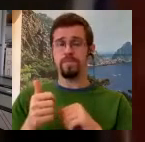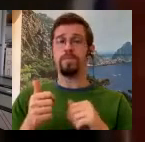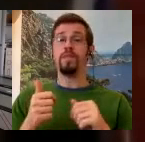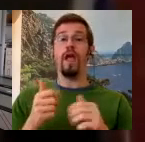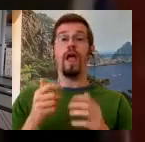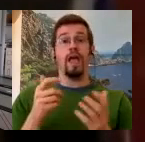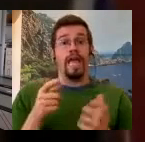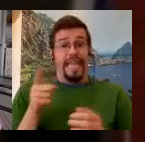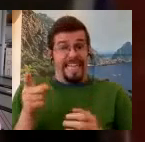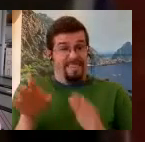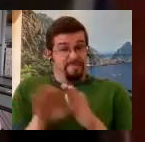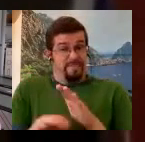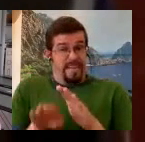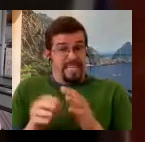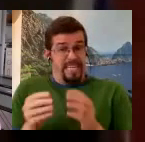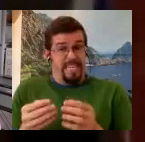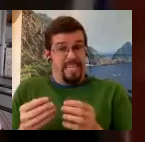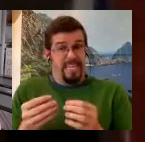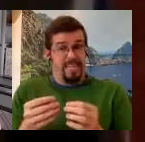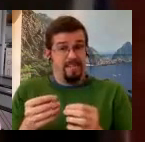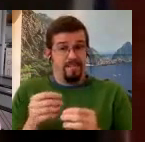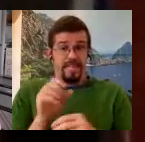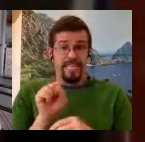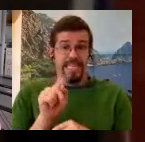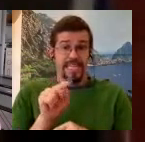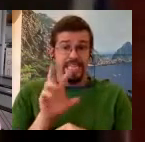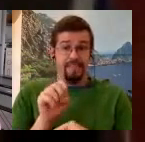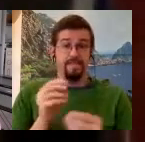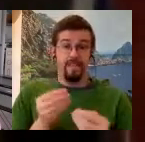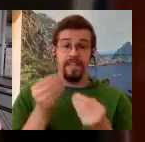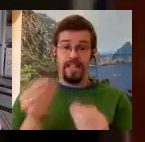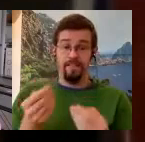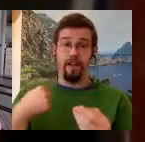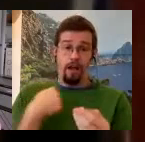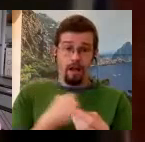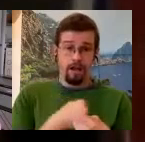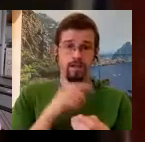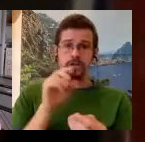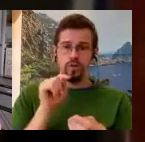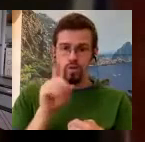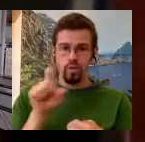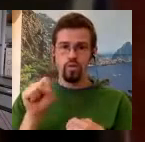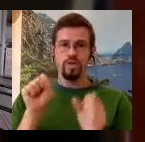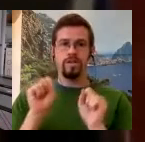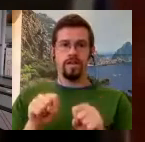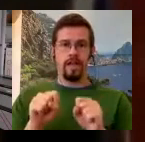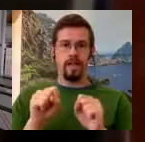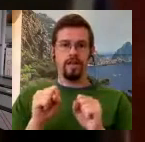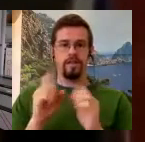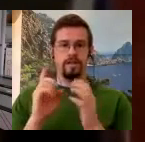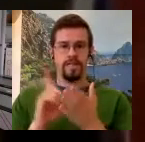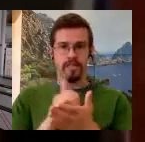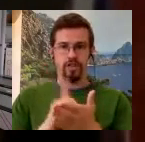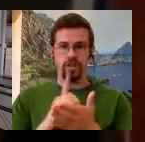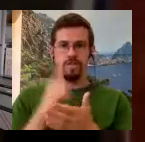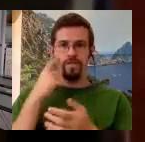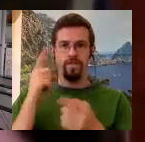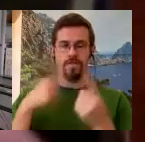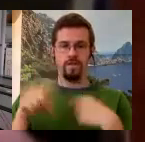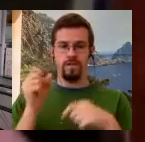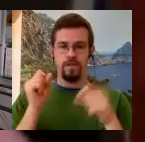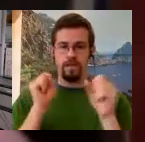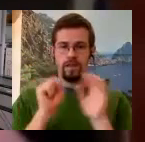given Charles and all of us the tools that we could use to sort dictionaries by the sign symbols with the sign spelling. By the